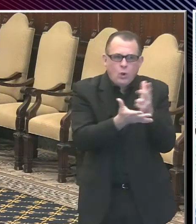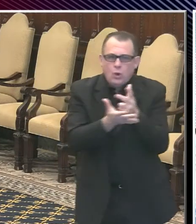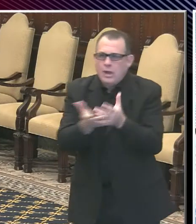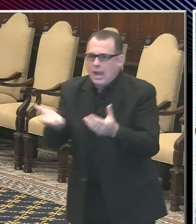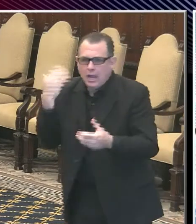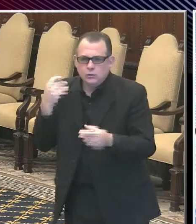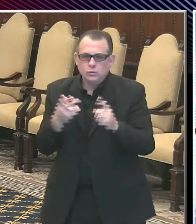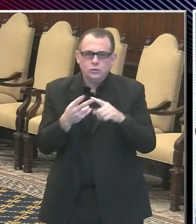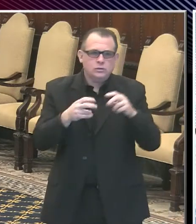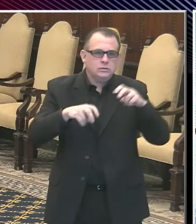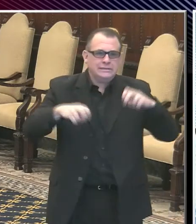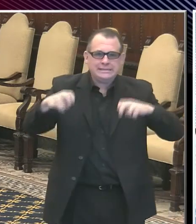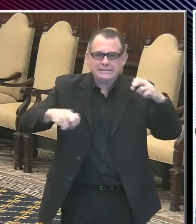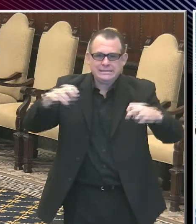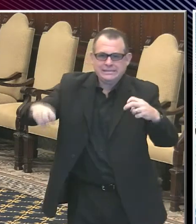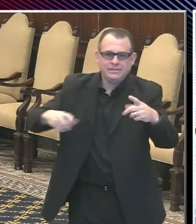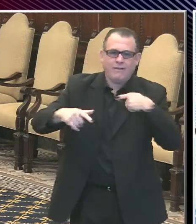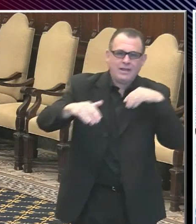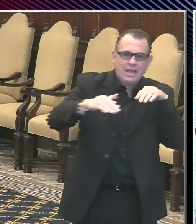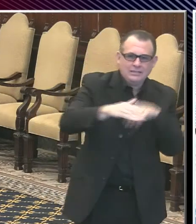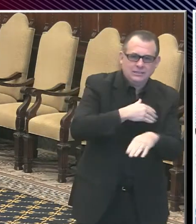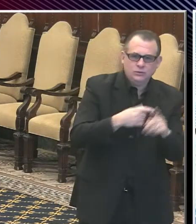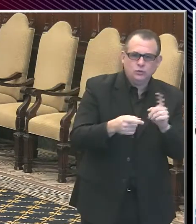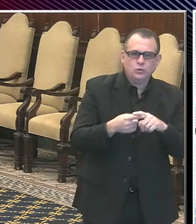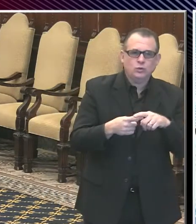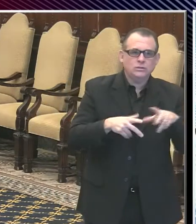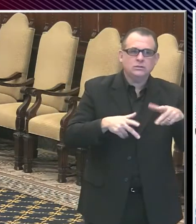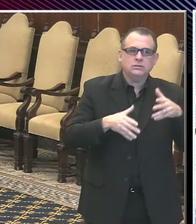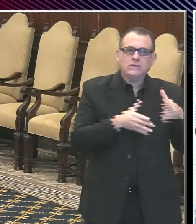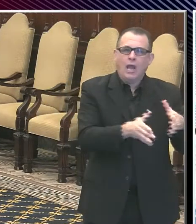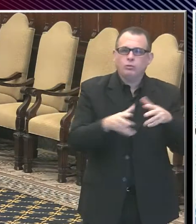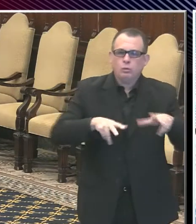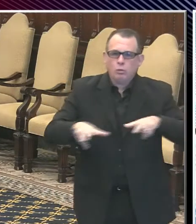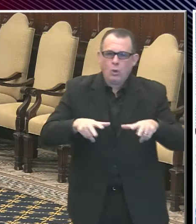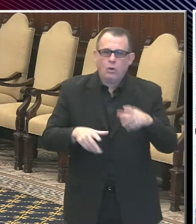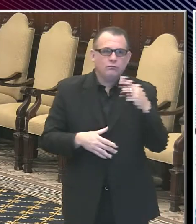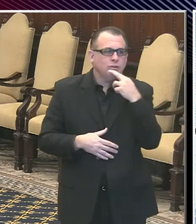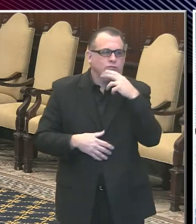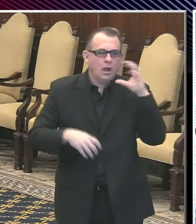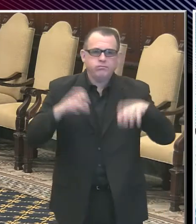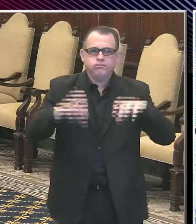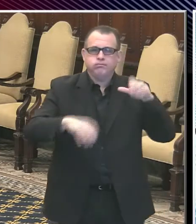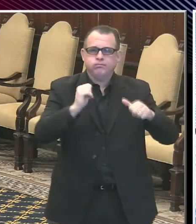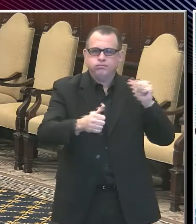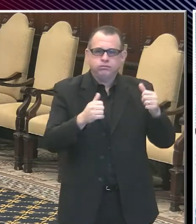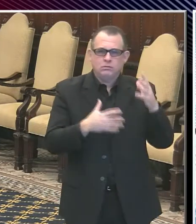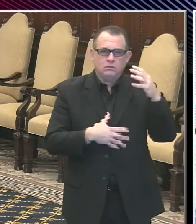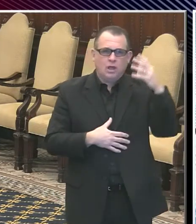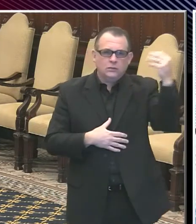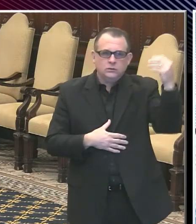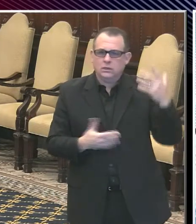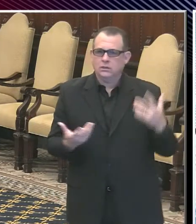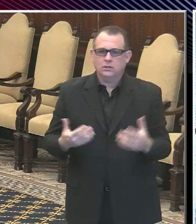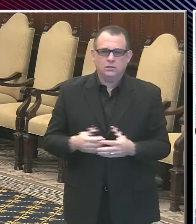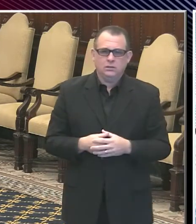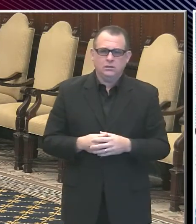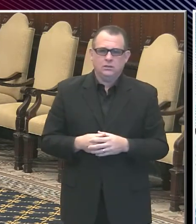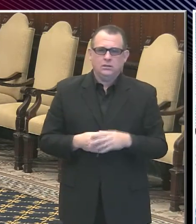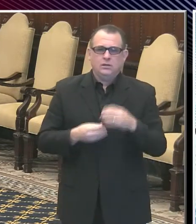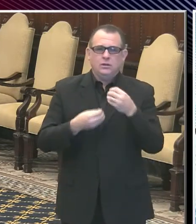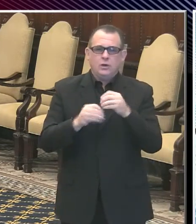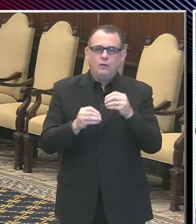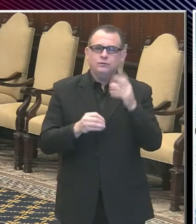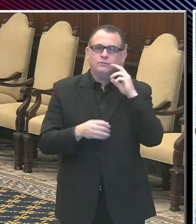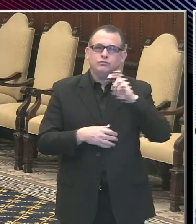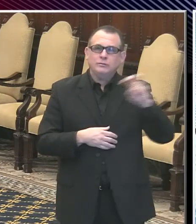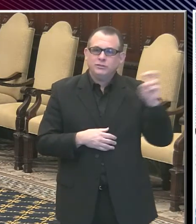and expanding access to sidewalks for restaurants, et cetera. The Office of Transportation, Infrastructure,